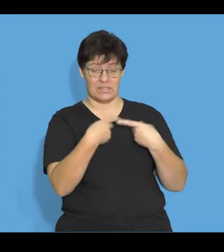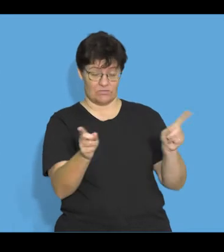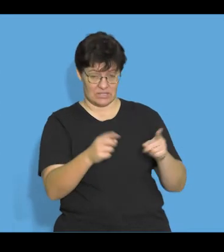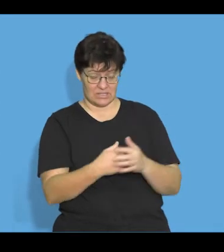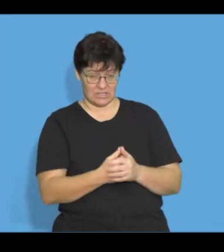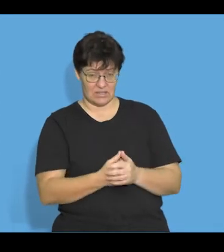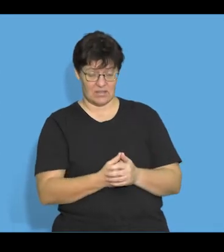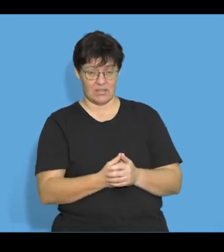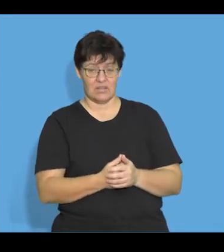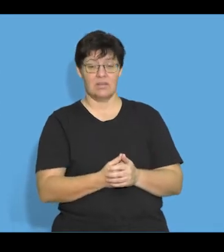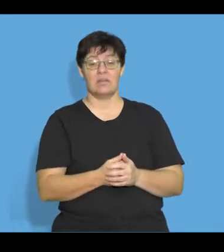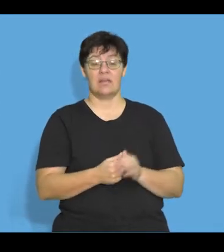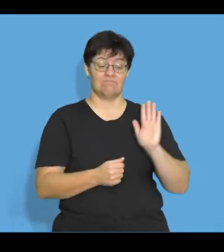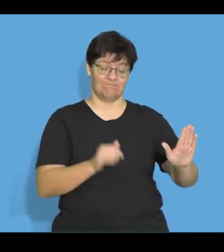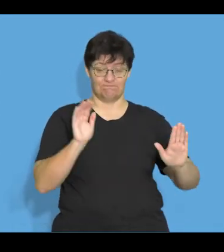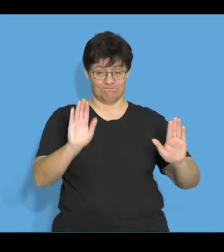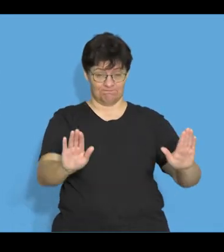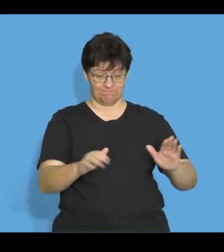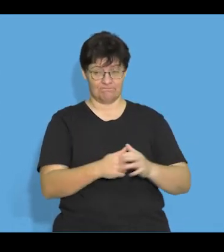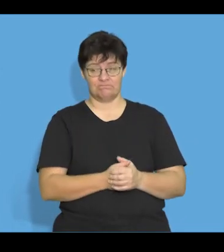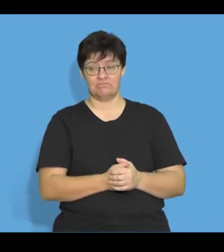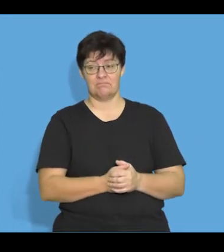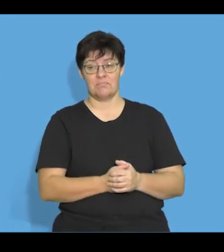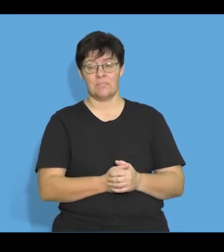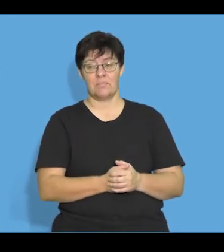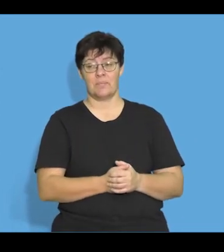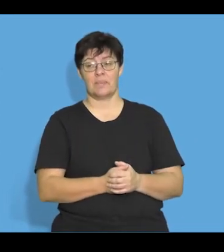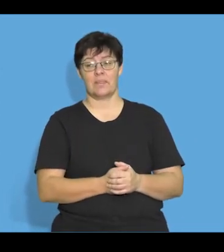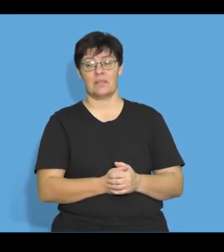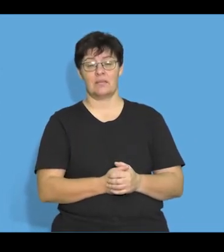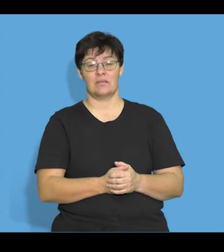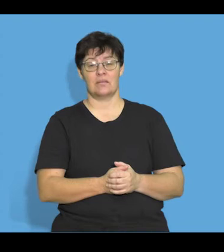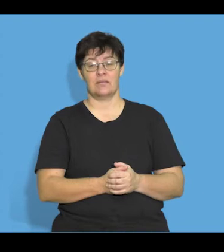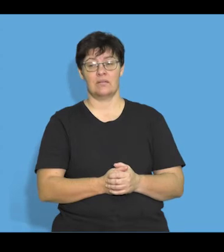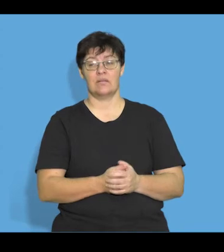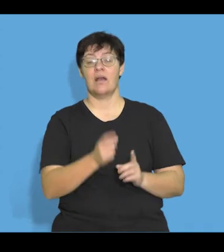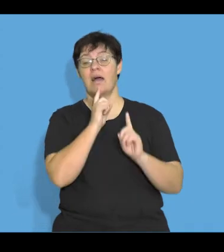what? Perpetual and periodic. Here we go. What's the answer?